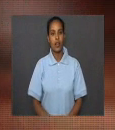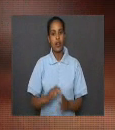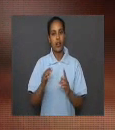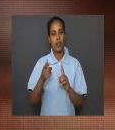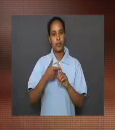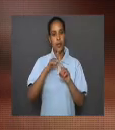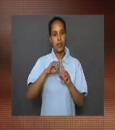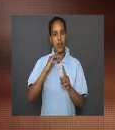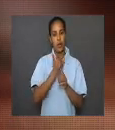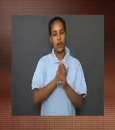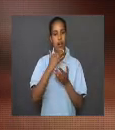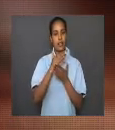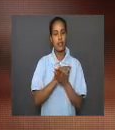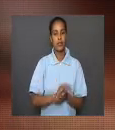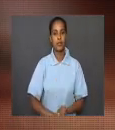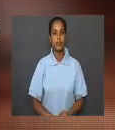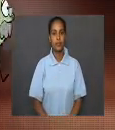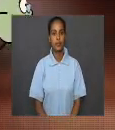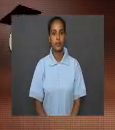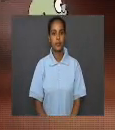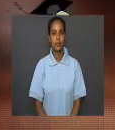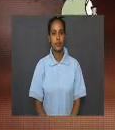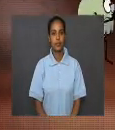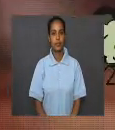Let's get back to our lesson.